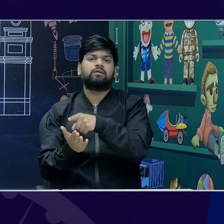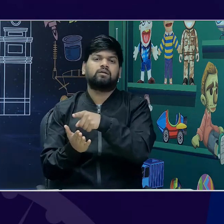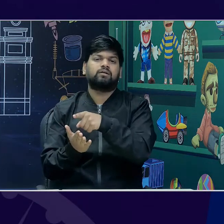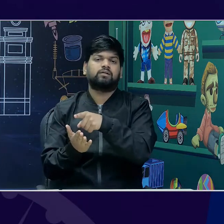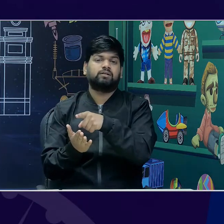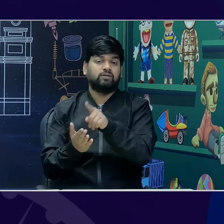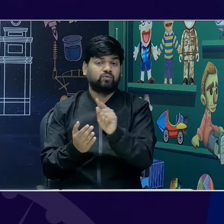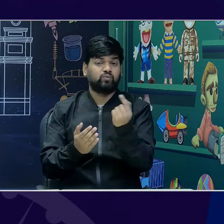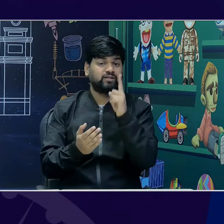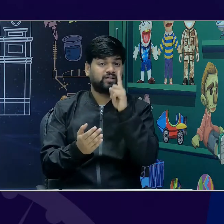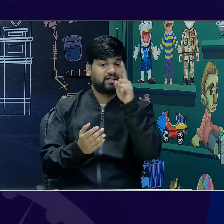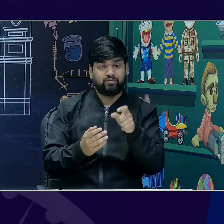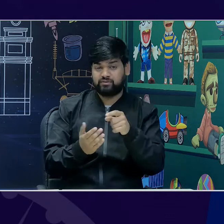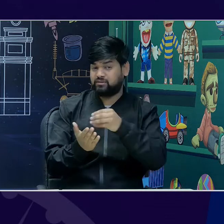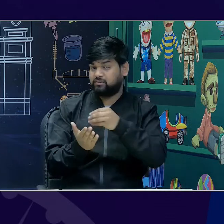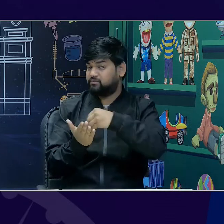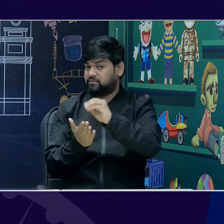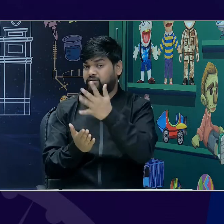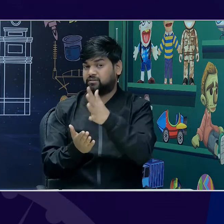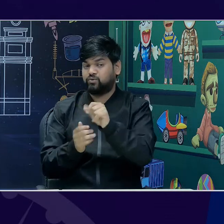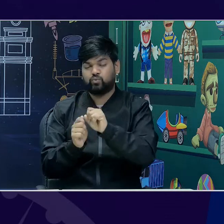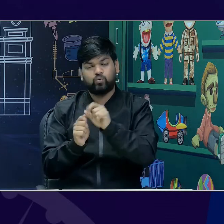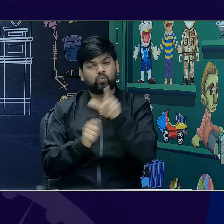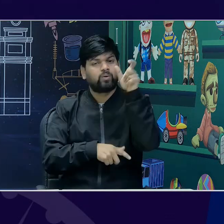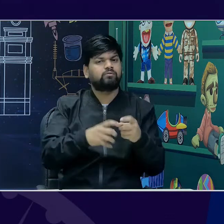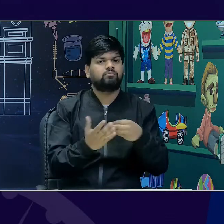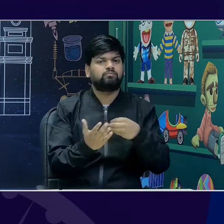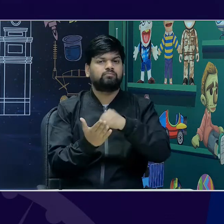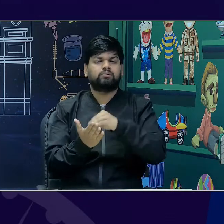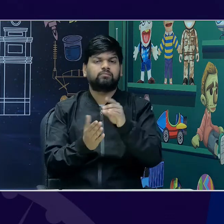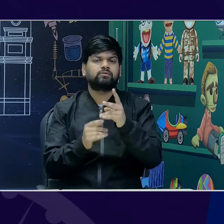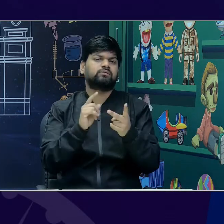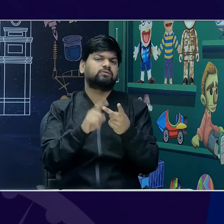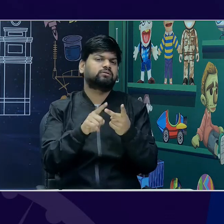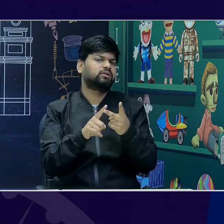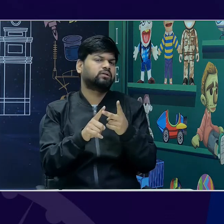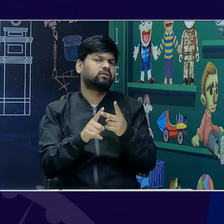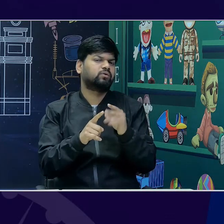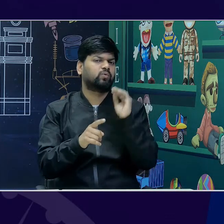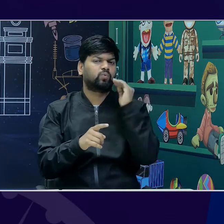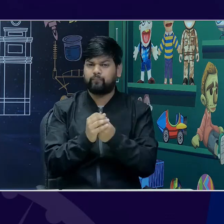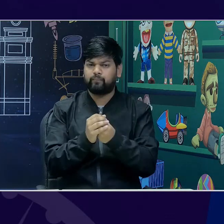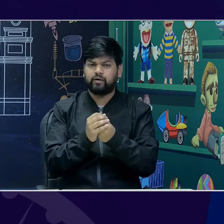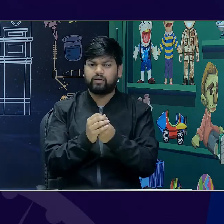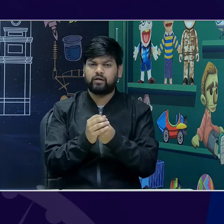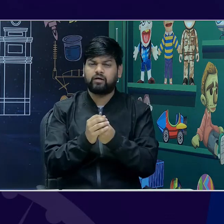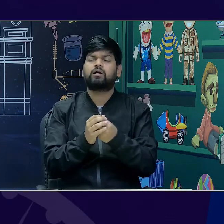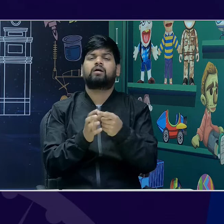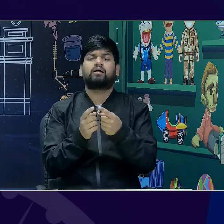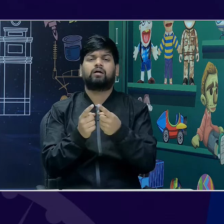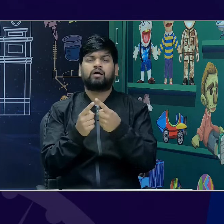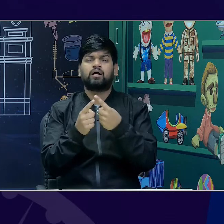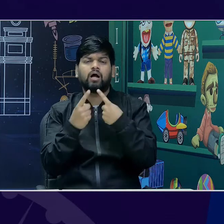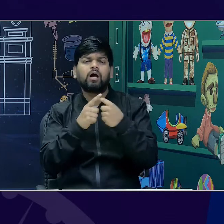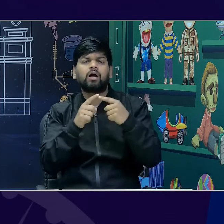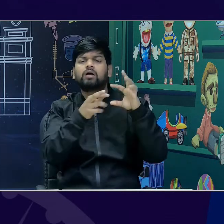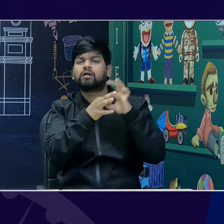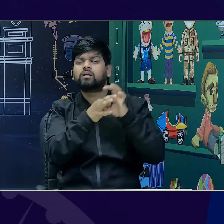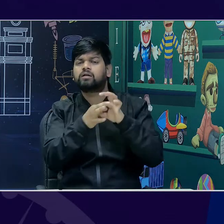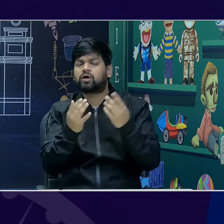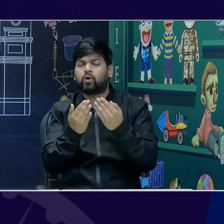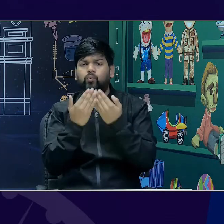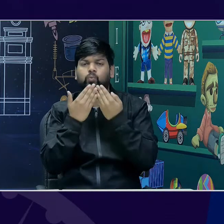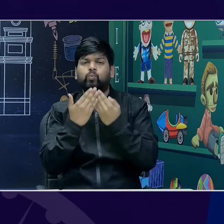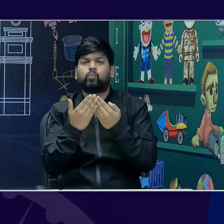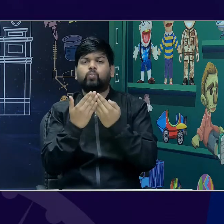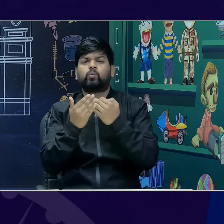Similarly, when we looked at the example of schools, when we say, there is a classroom, so if there are desks